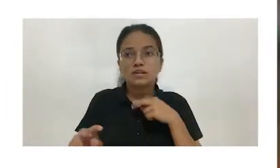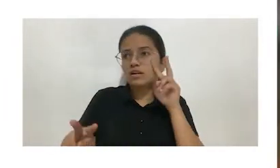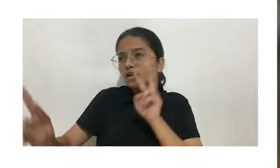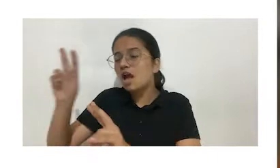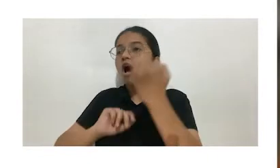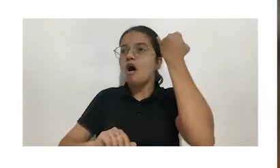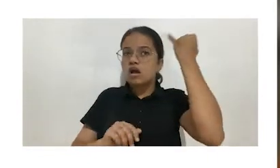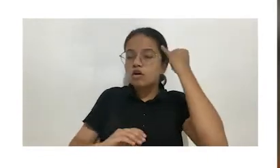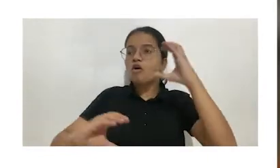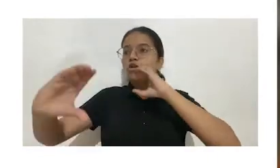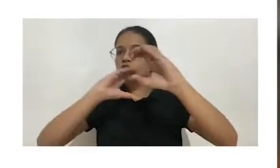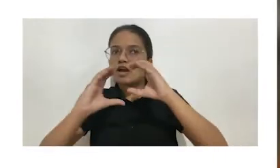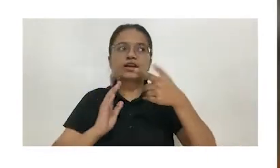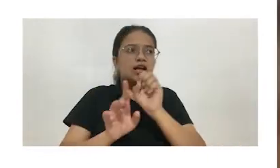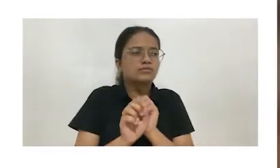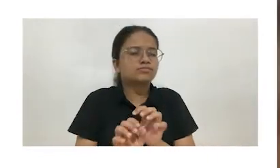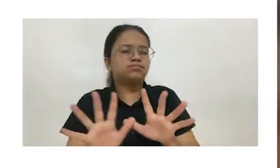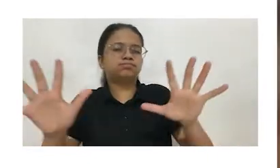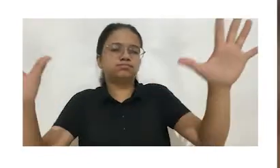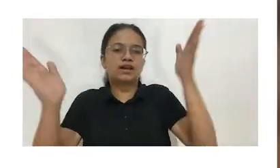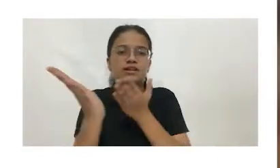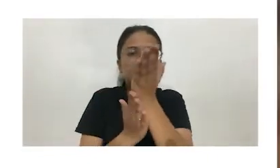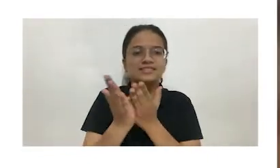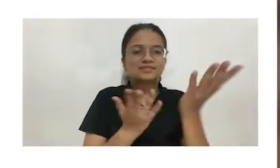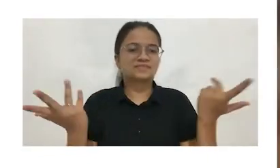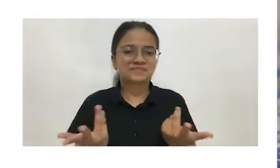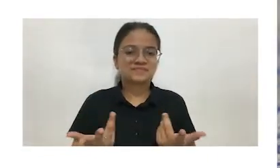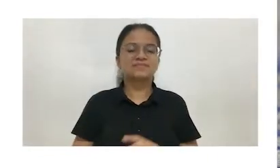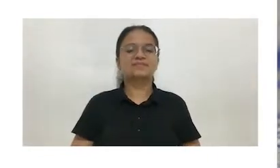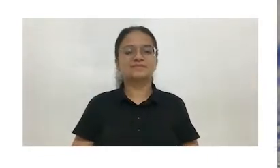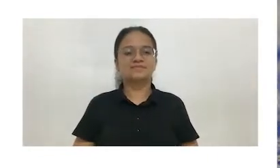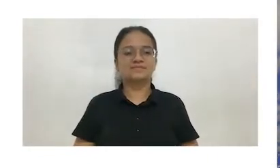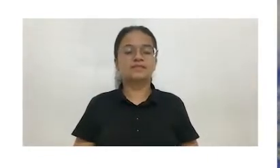as a space for ideas and conversations that we initiate through the collection.